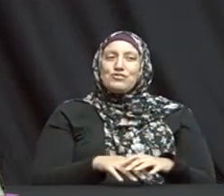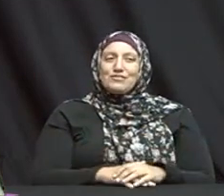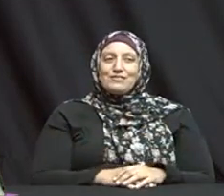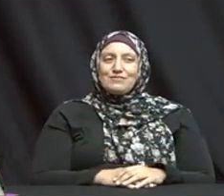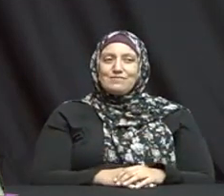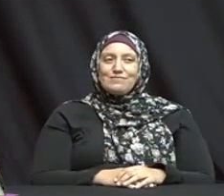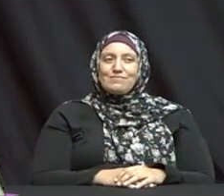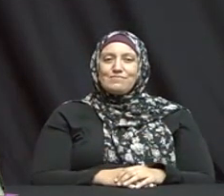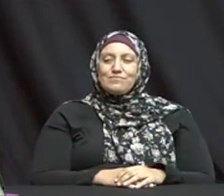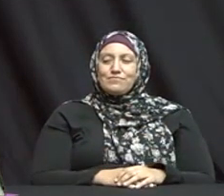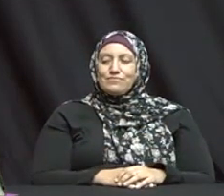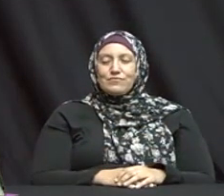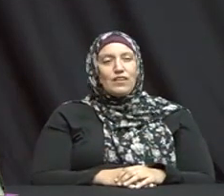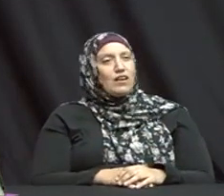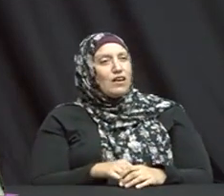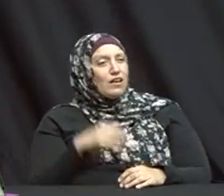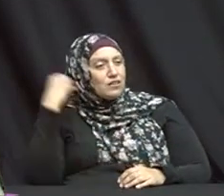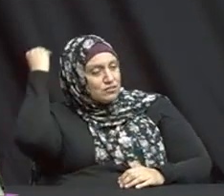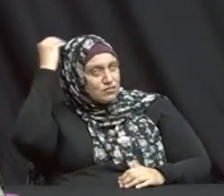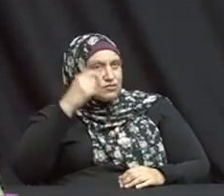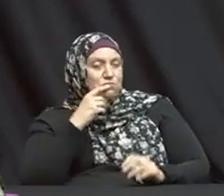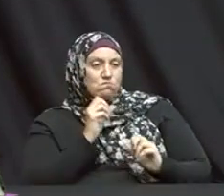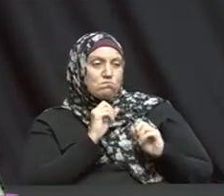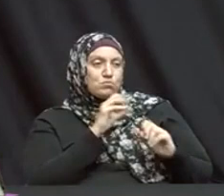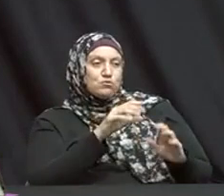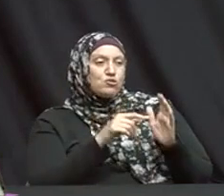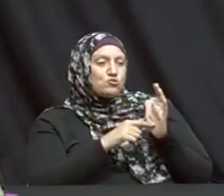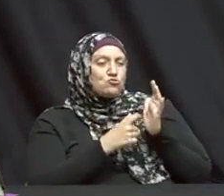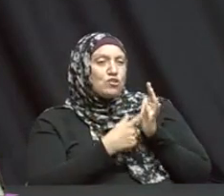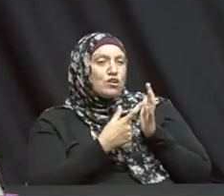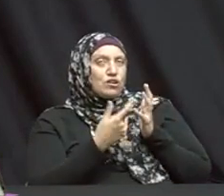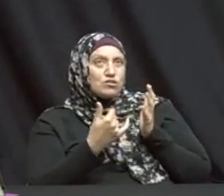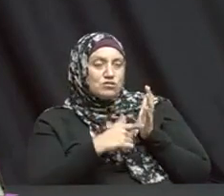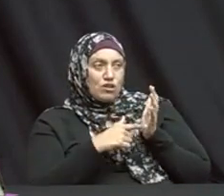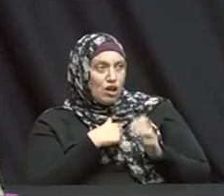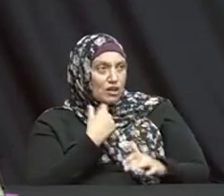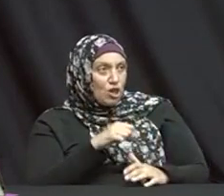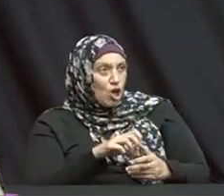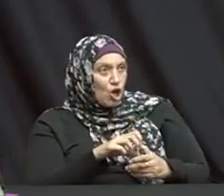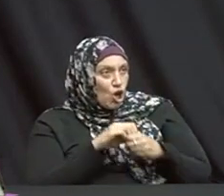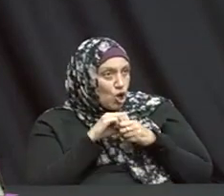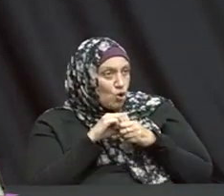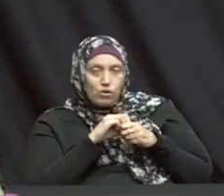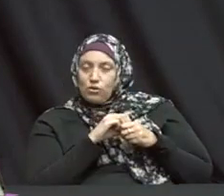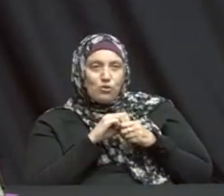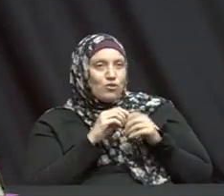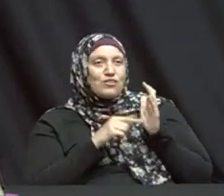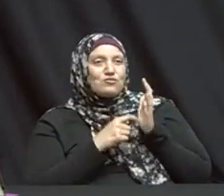he still owe it or not? Who's the owner of that trust? The trust owns it.